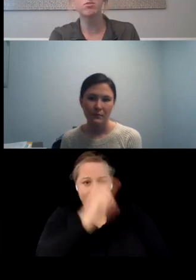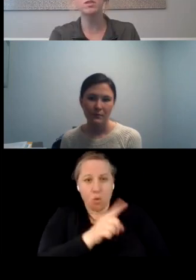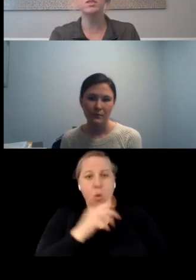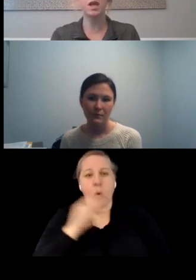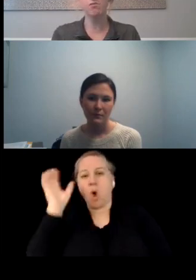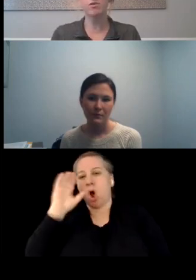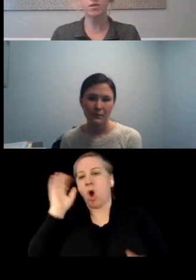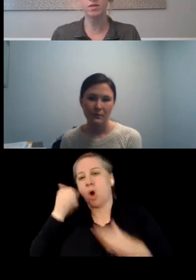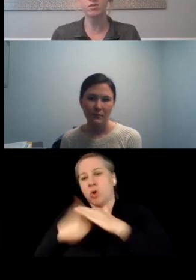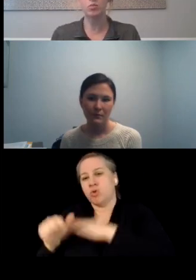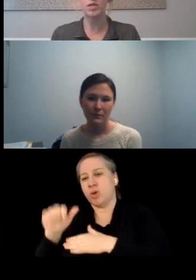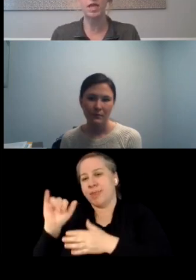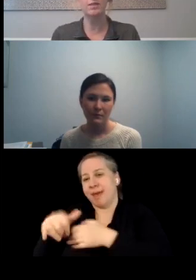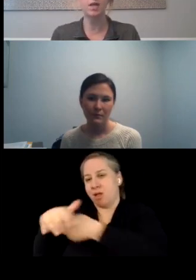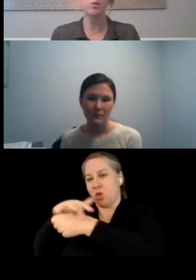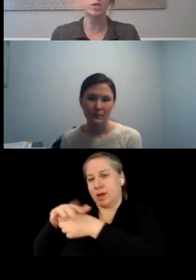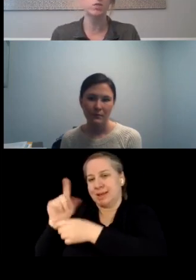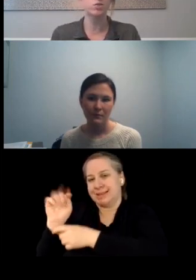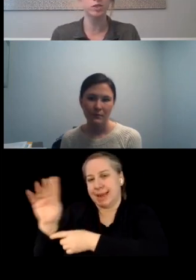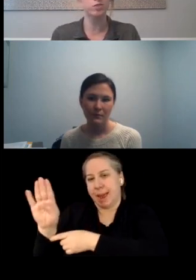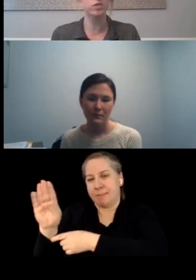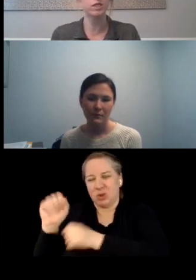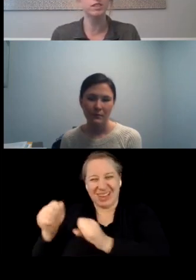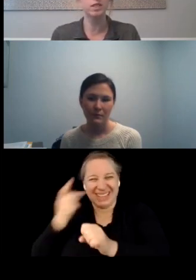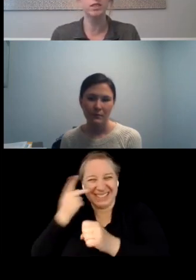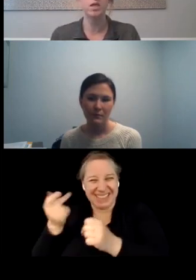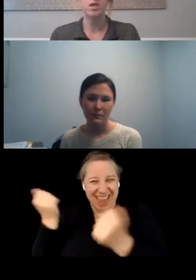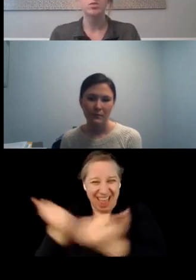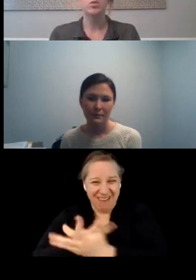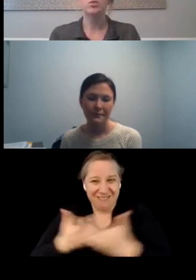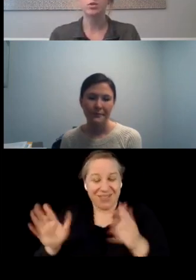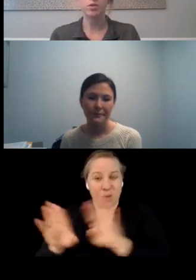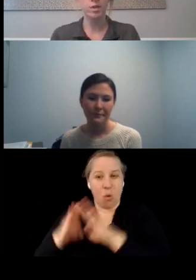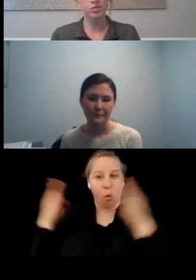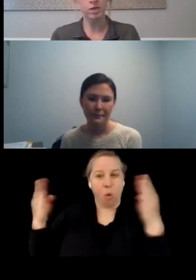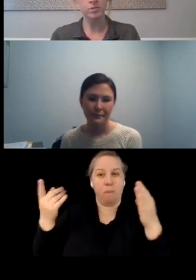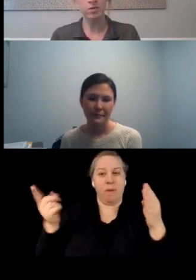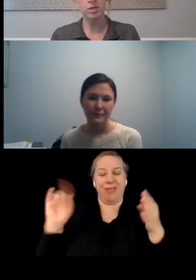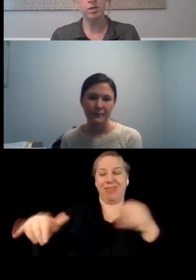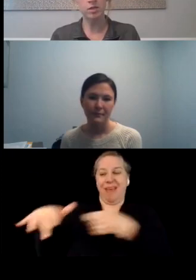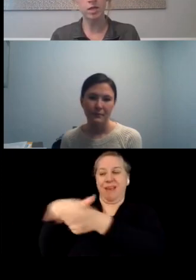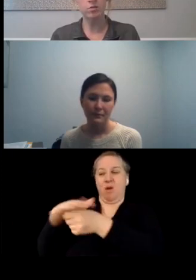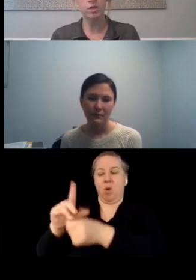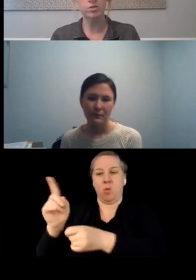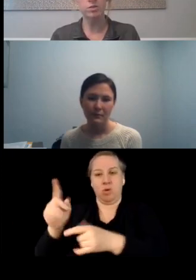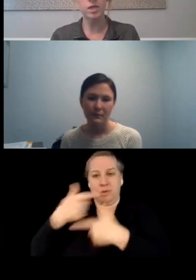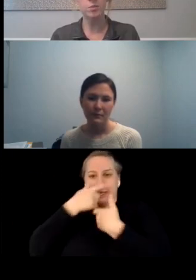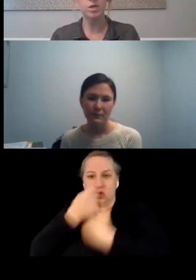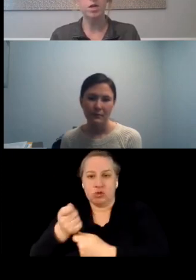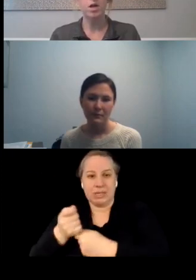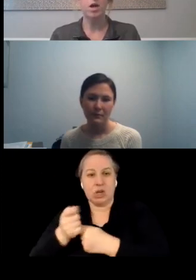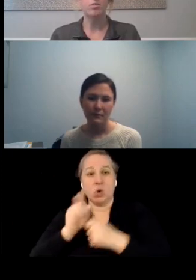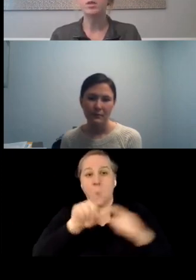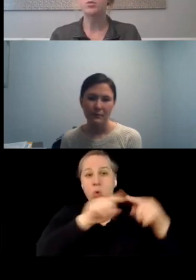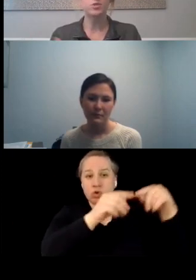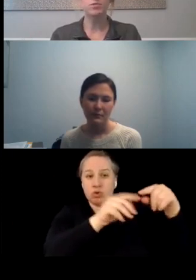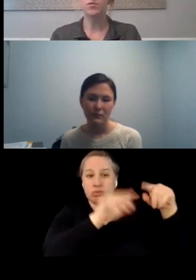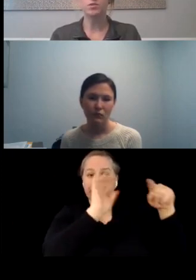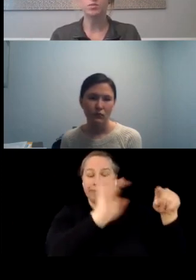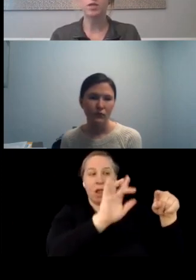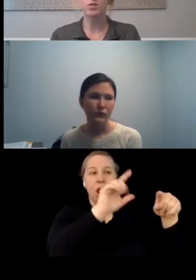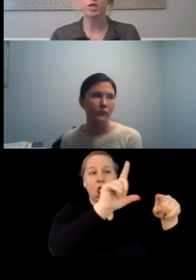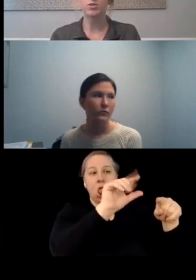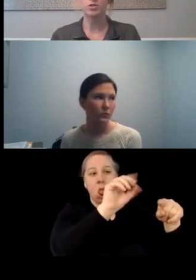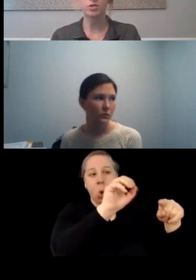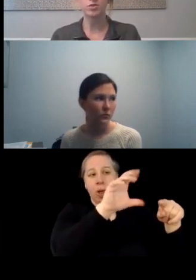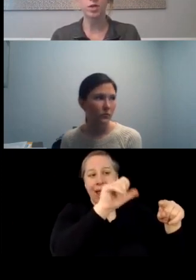tab so that you can see everything that's open at that location you're interested in. So you can go to that drop down and click that locations tab and just